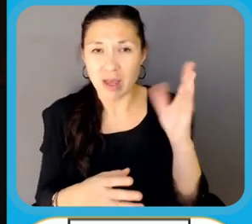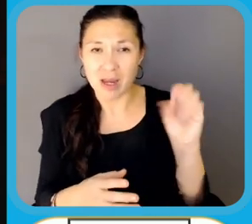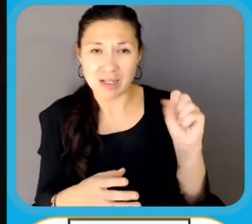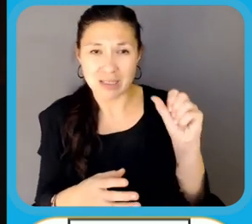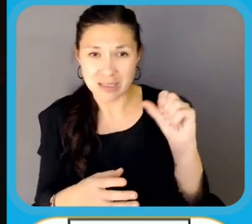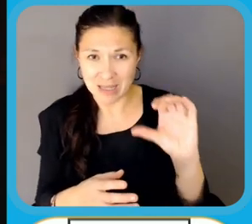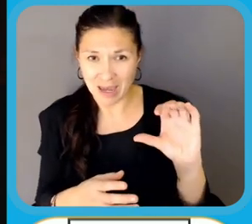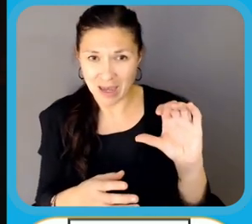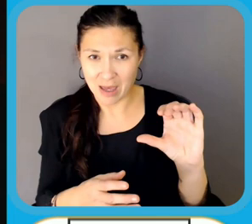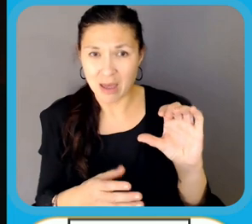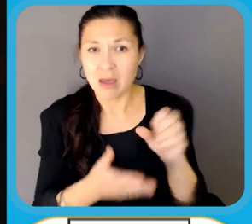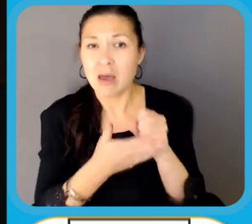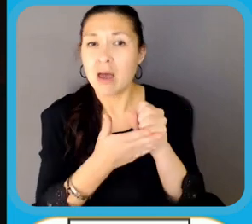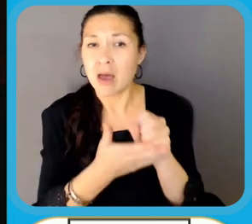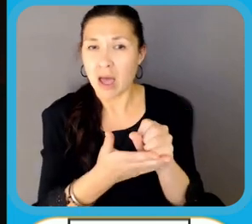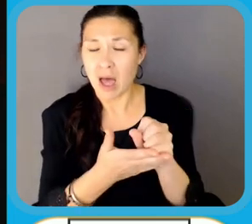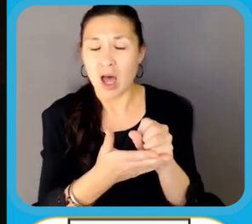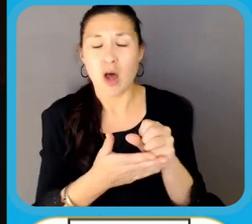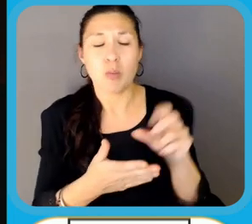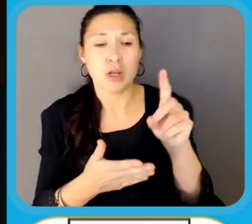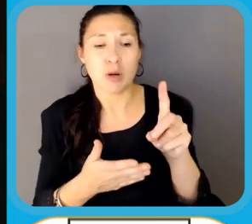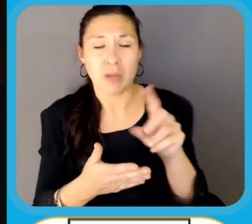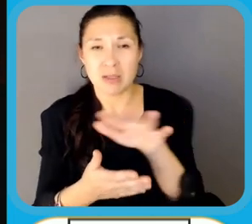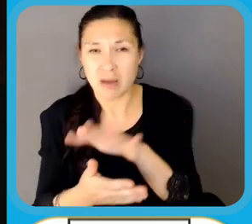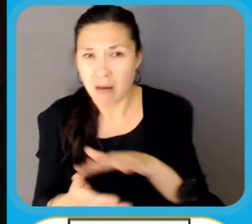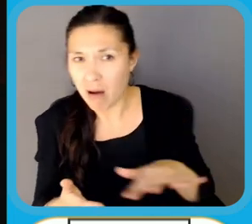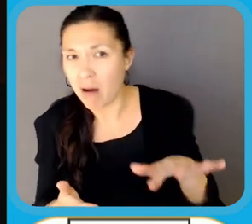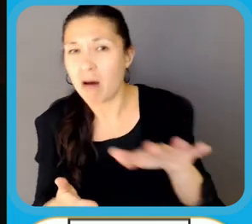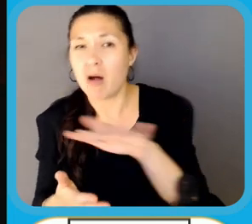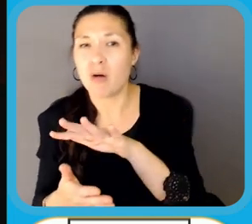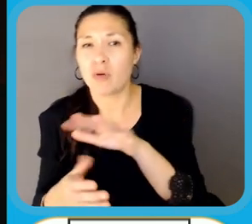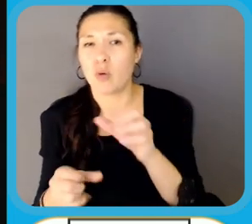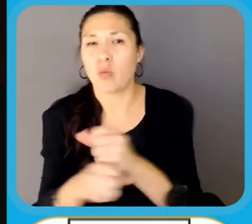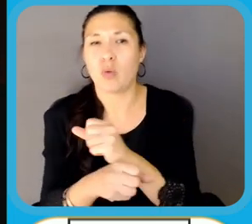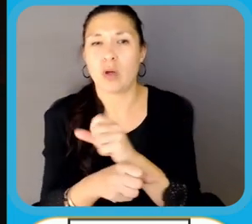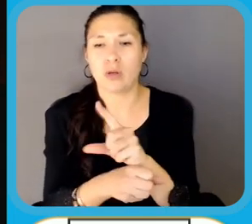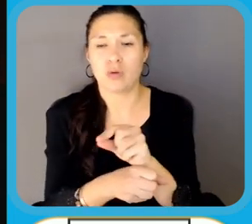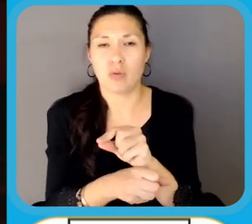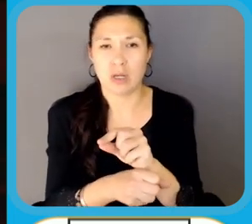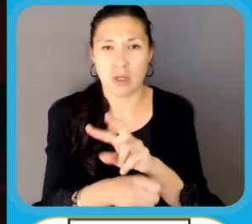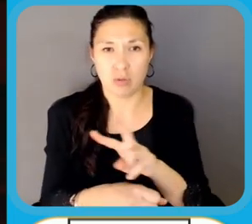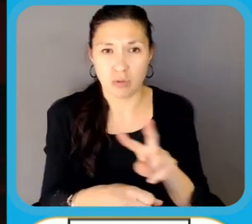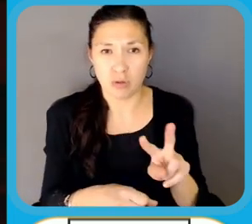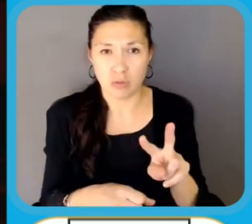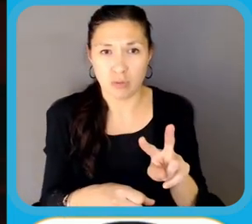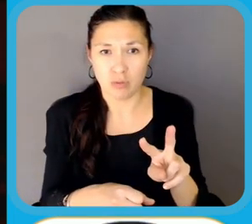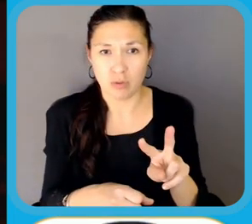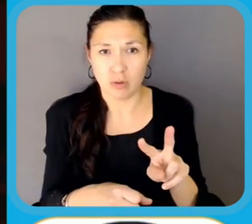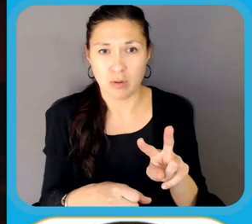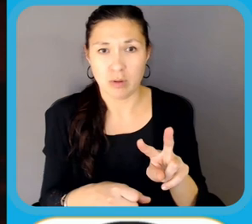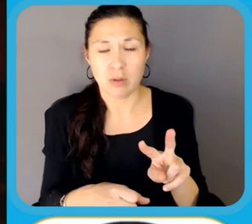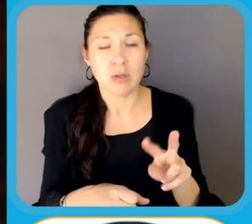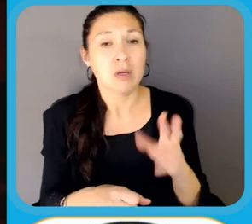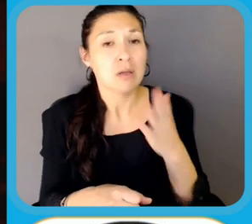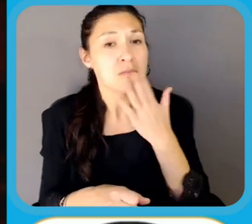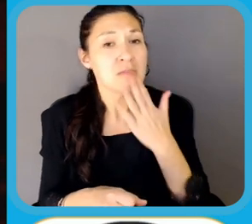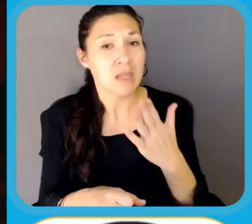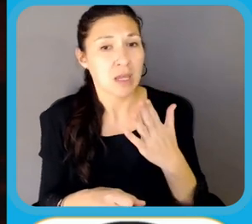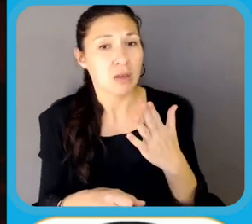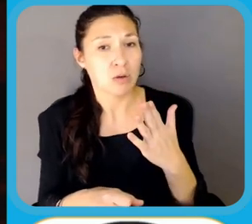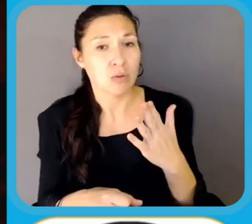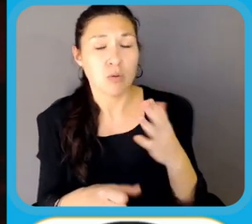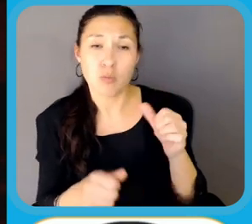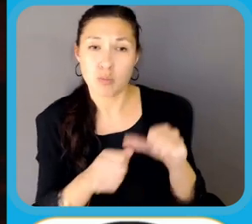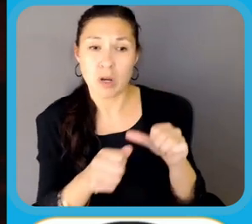Democrats everywhere win in 2022. So again, thank you. And let's remember,